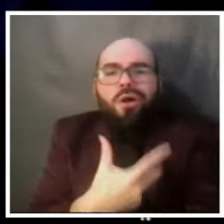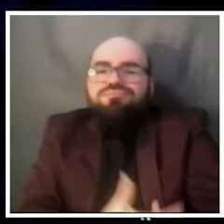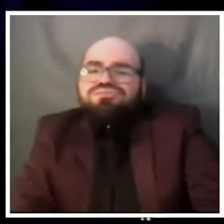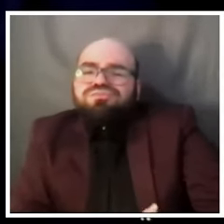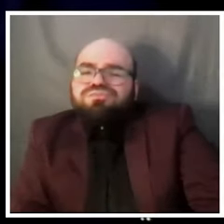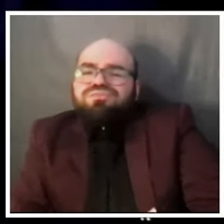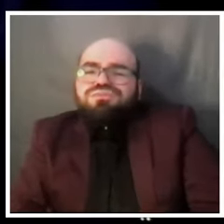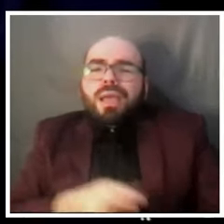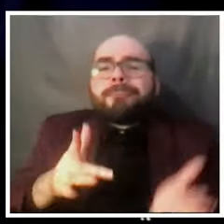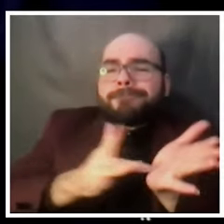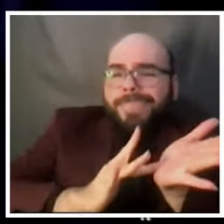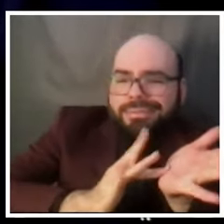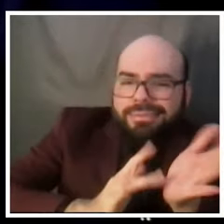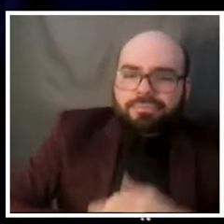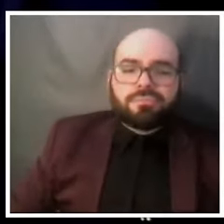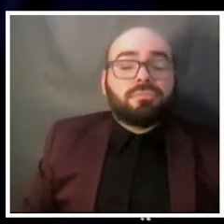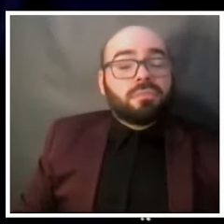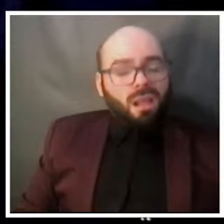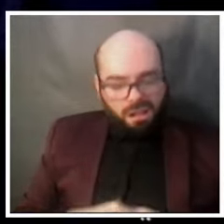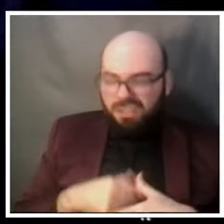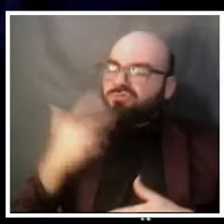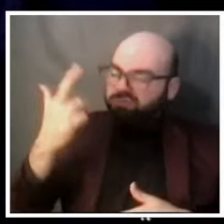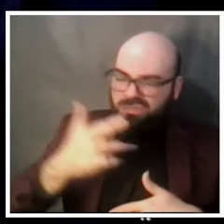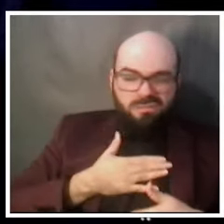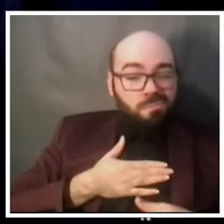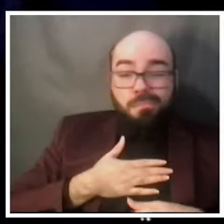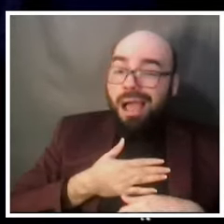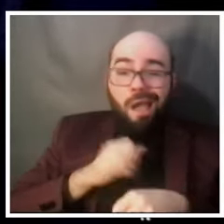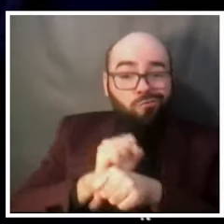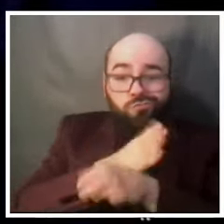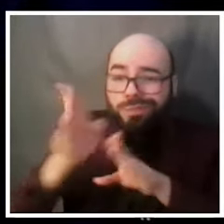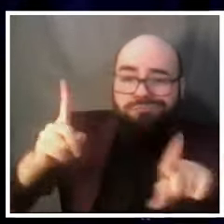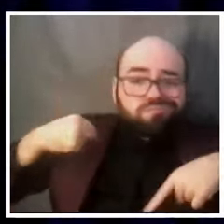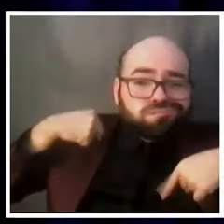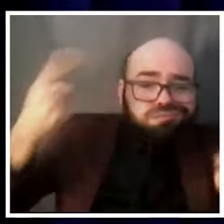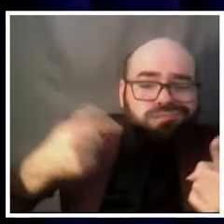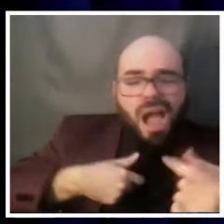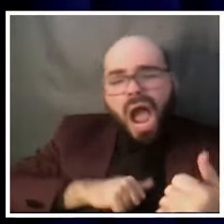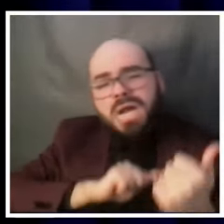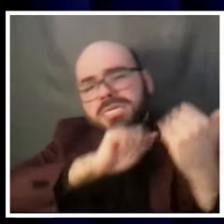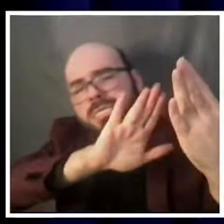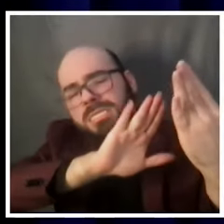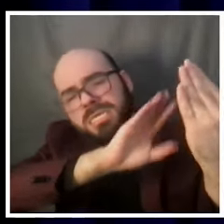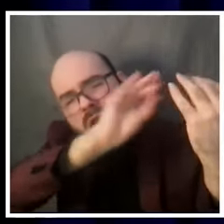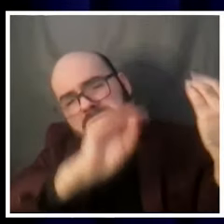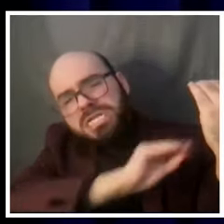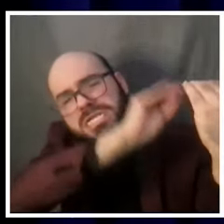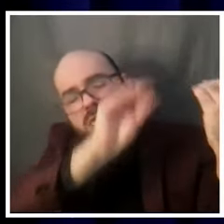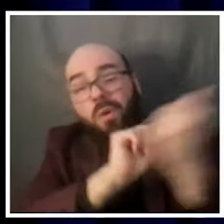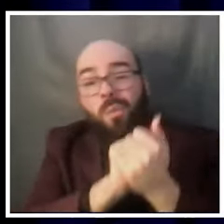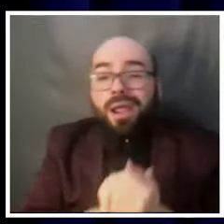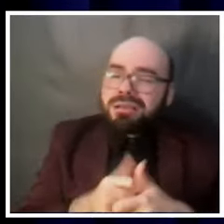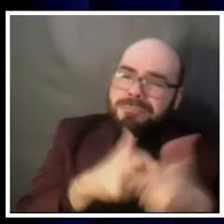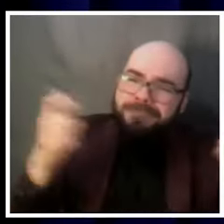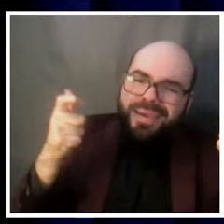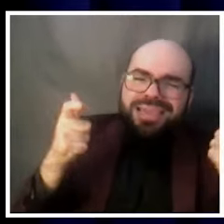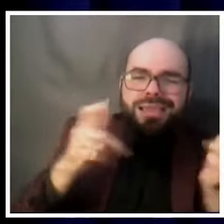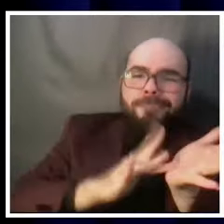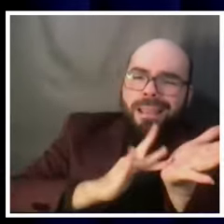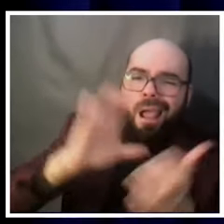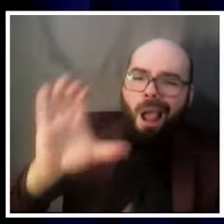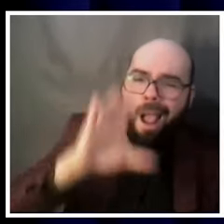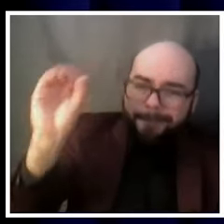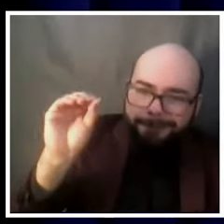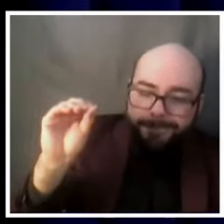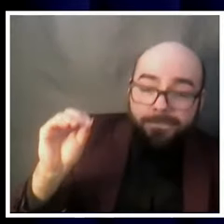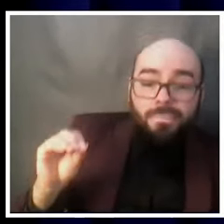I've been working on taking on Big Pharma my whole career. But guess what? If I put you on Air Force One, we flew out of here and you